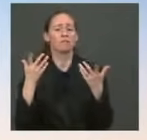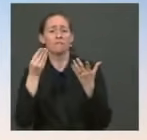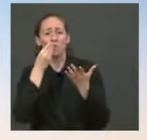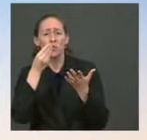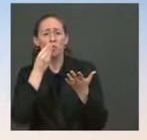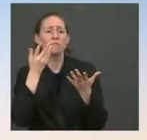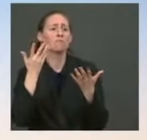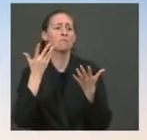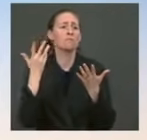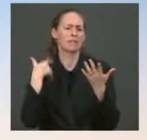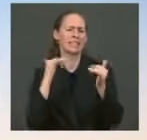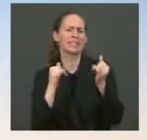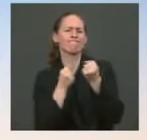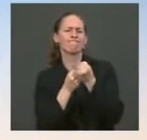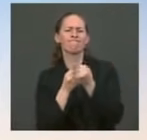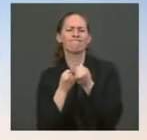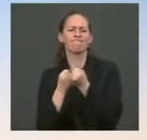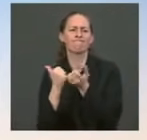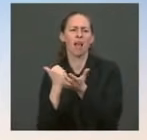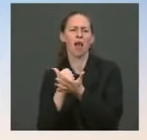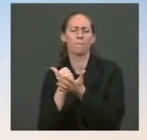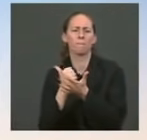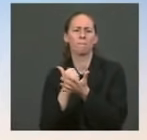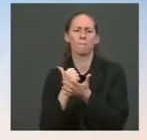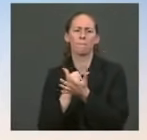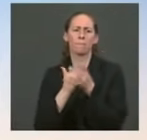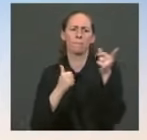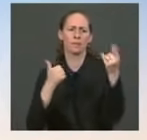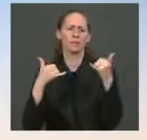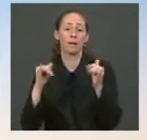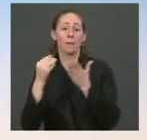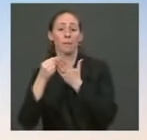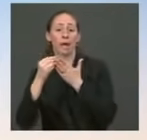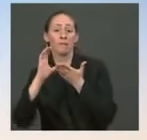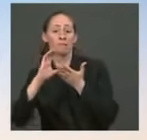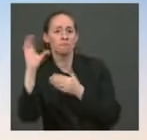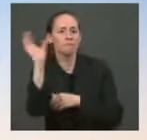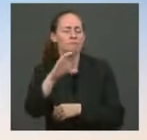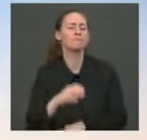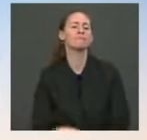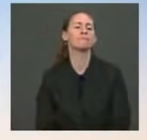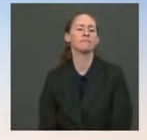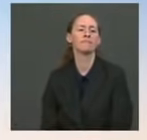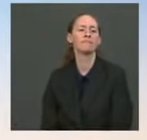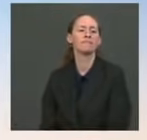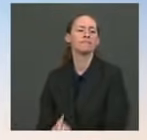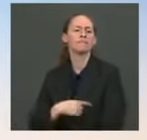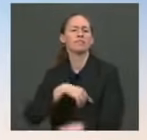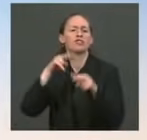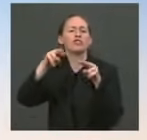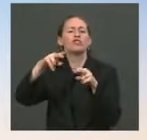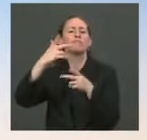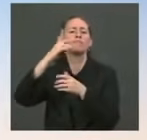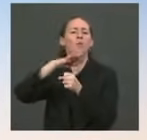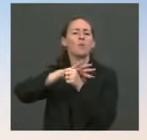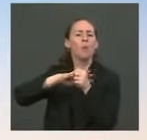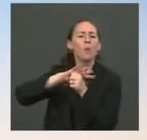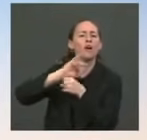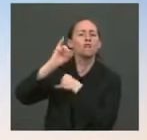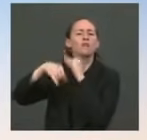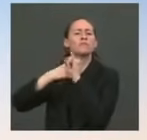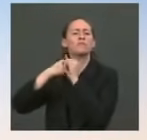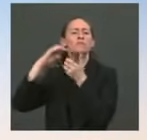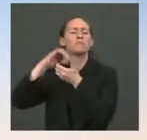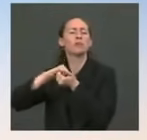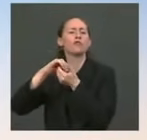humanitarian relief. So all funds are directly closely vetted through local and international partners. This is one of the reasons we've been focused on getting the airport up and